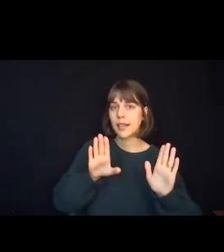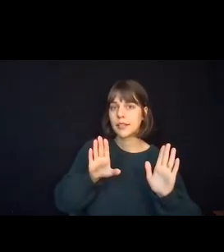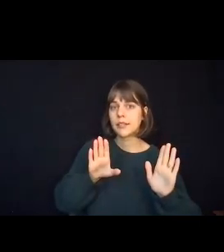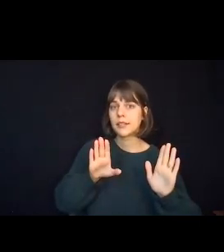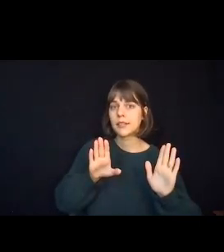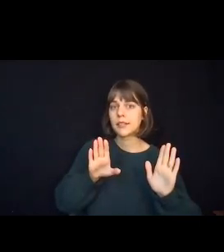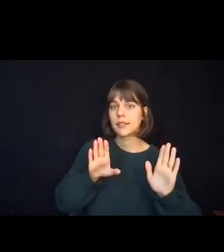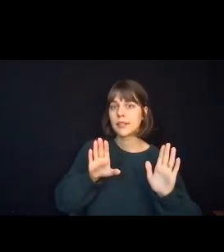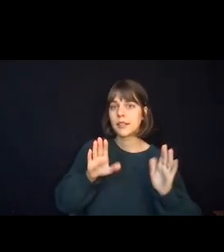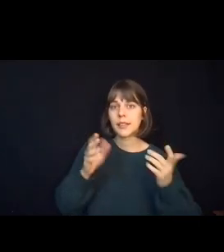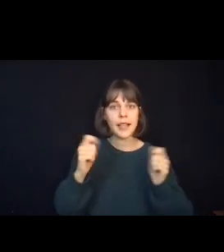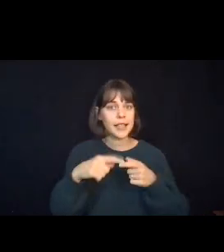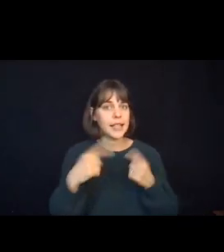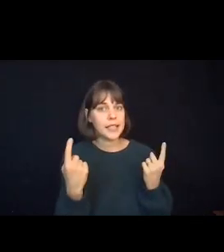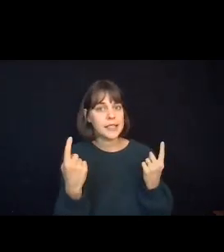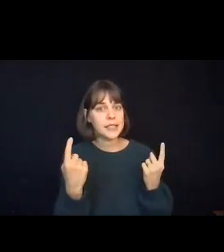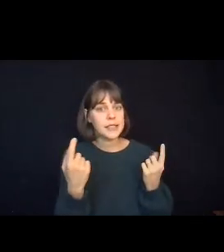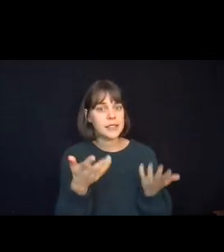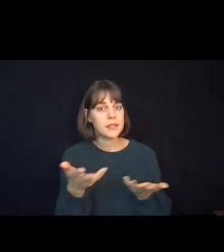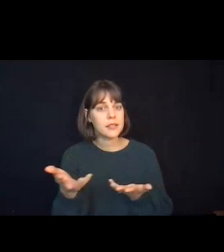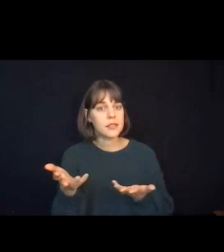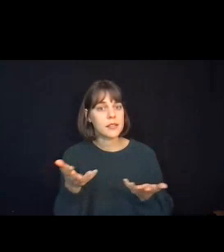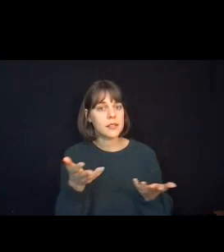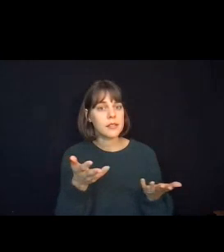Aye. Any against?